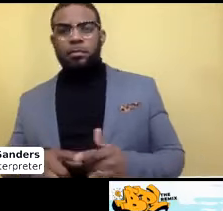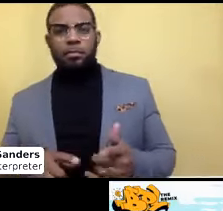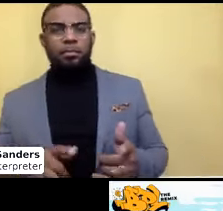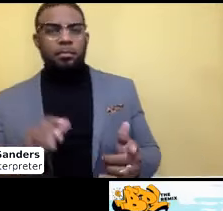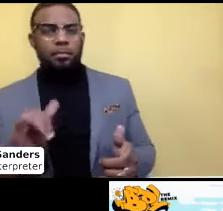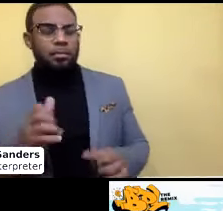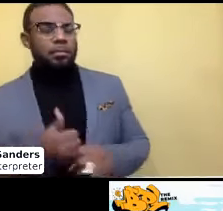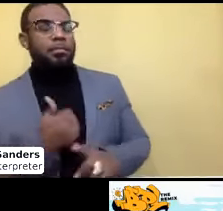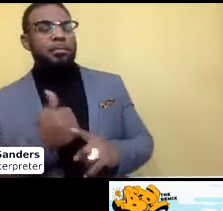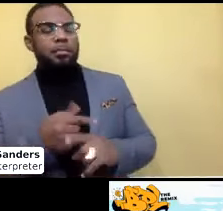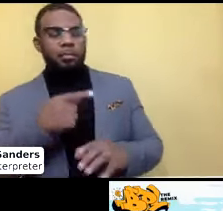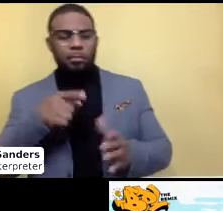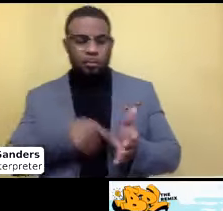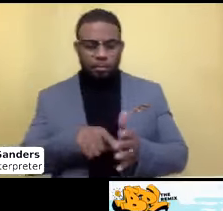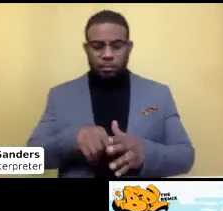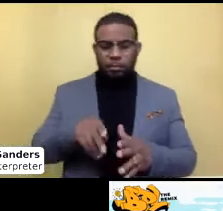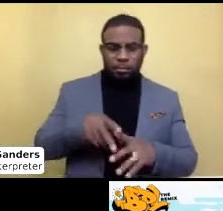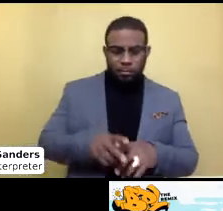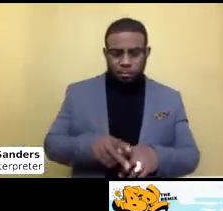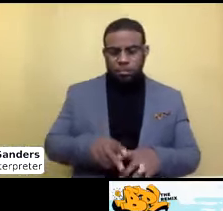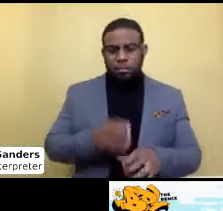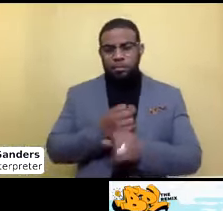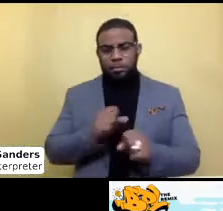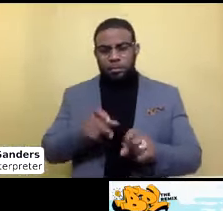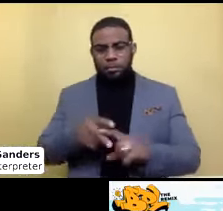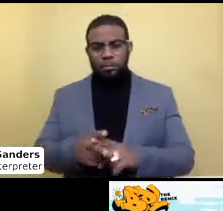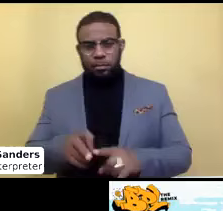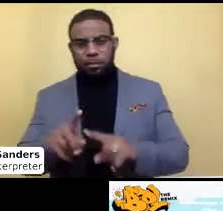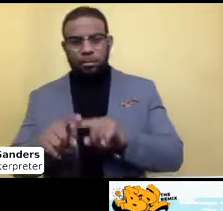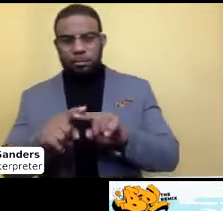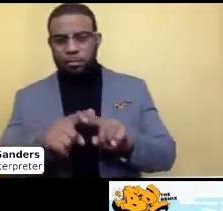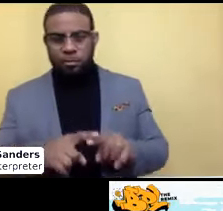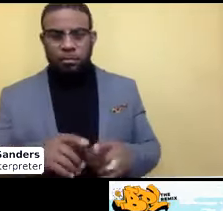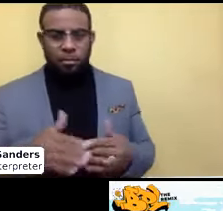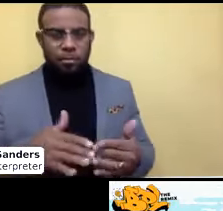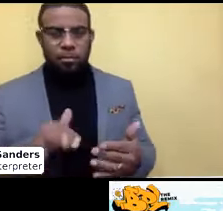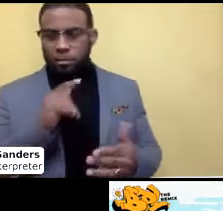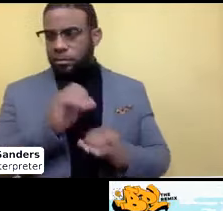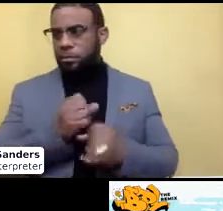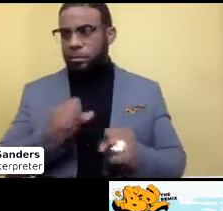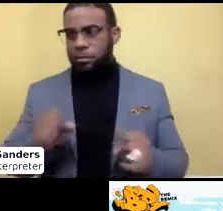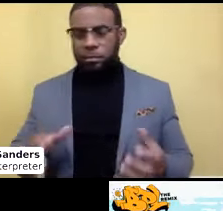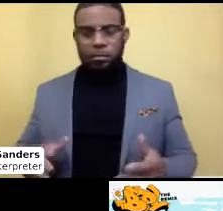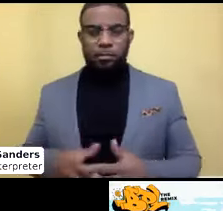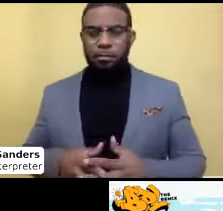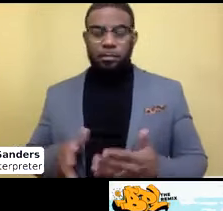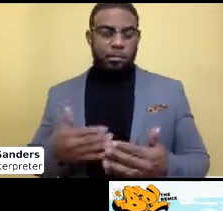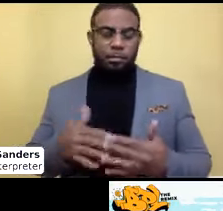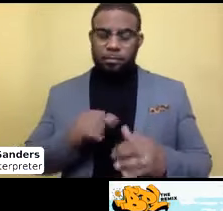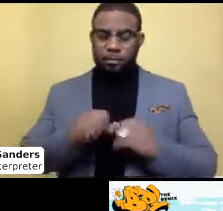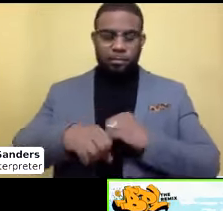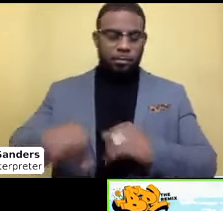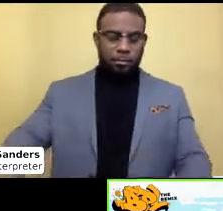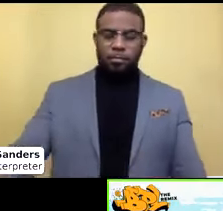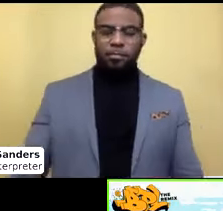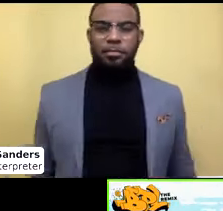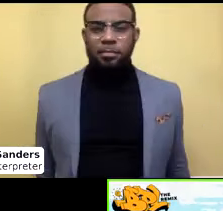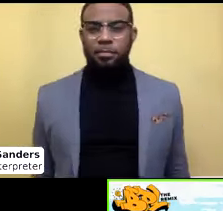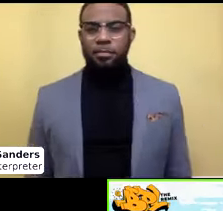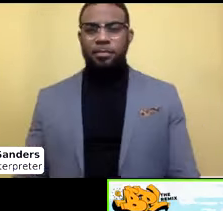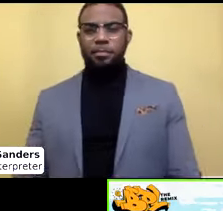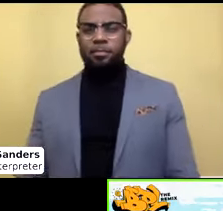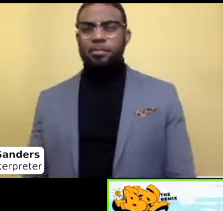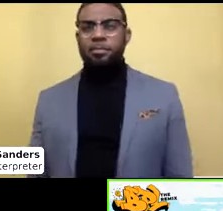be self-mining, safe mining conditions and whatnot. Now there's no safety. Anyway, I'm sorry. No,